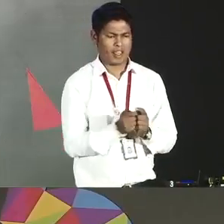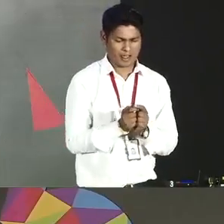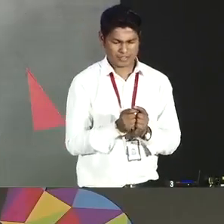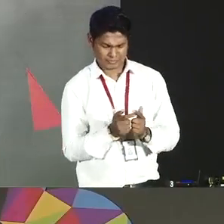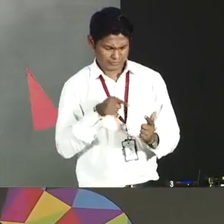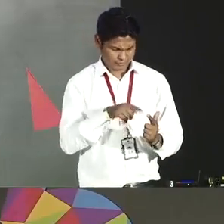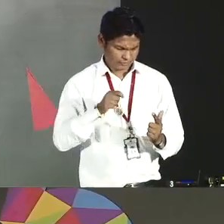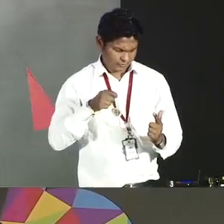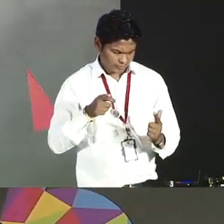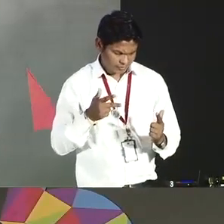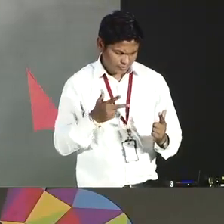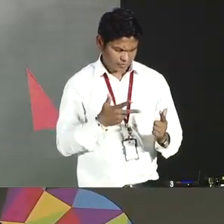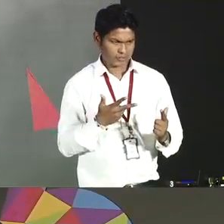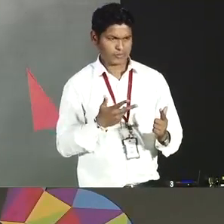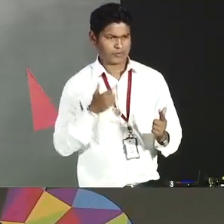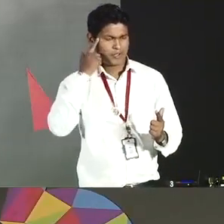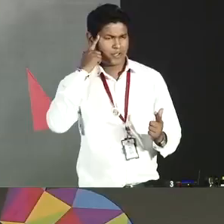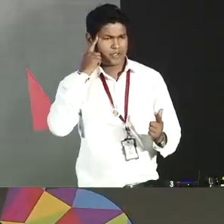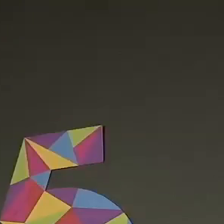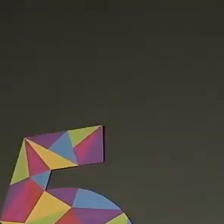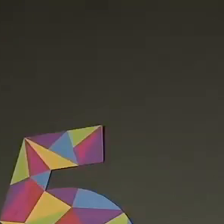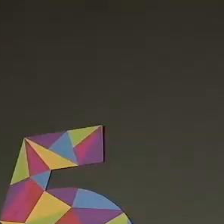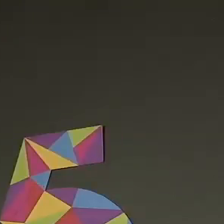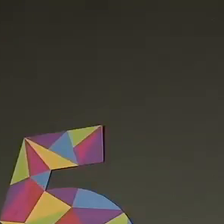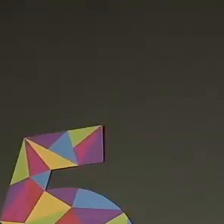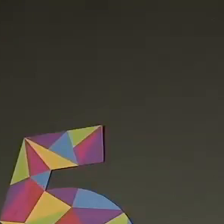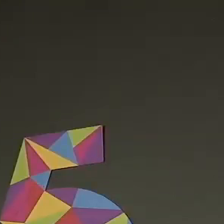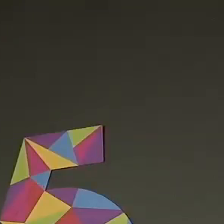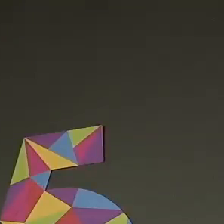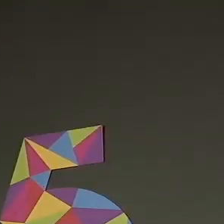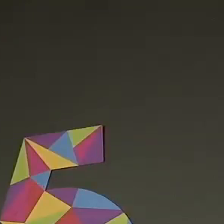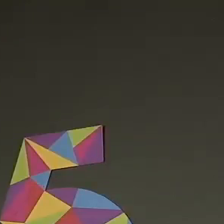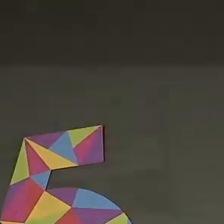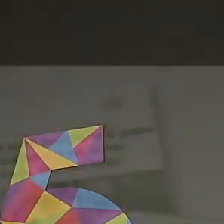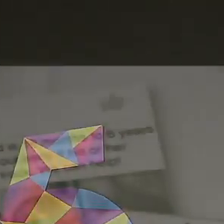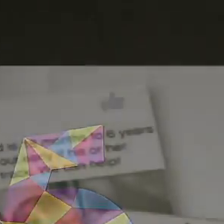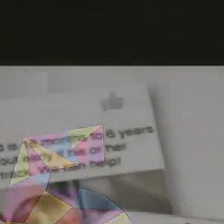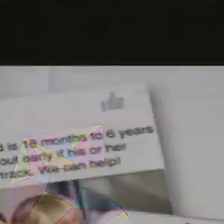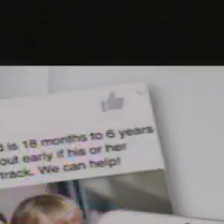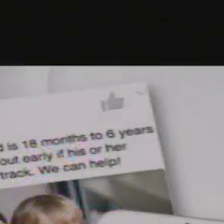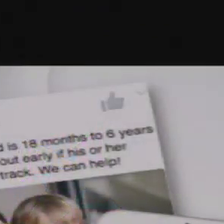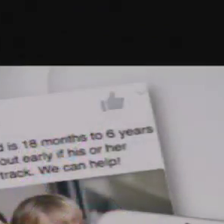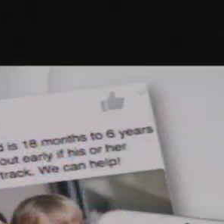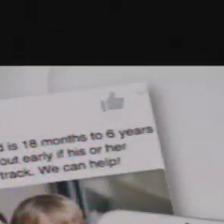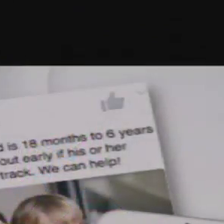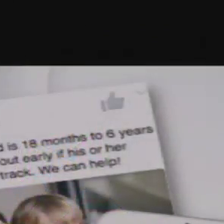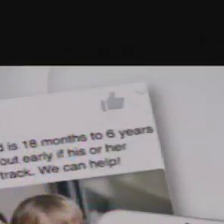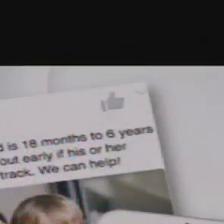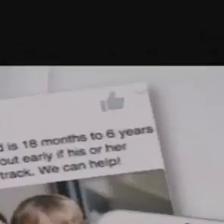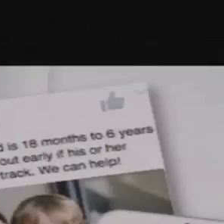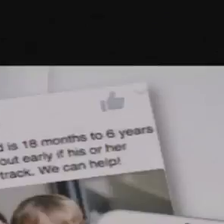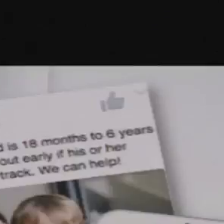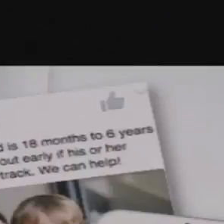do this. Everyone in this room has a mobile phone in their pocket. I would, but I took mine out because I was sure it was going to ring in the middle of my